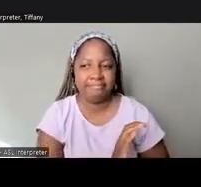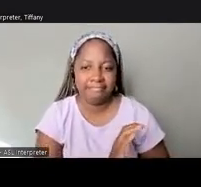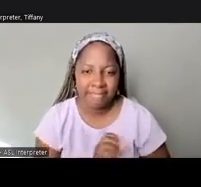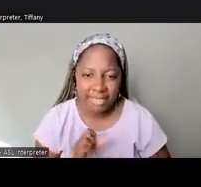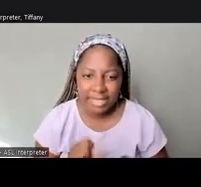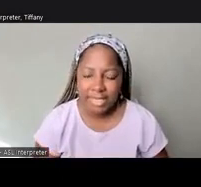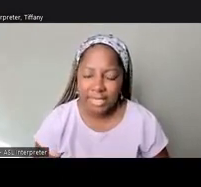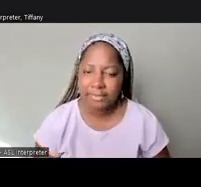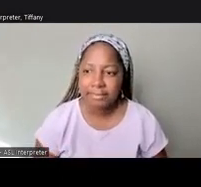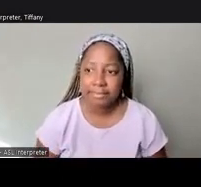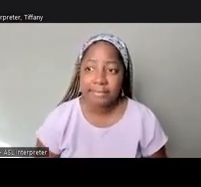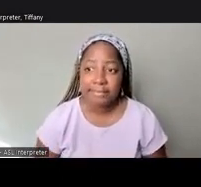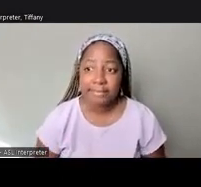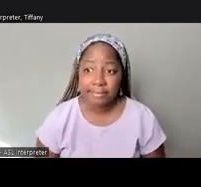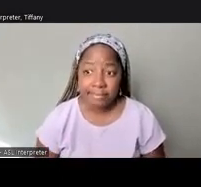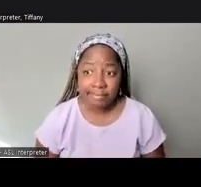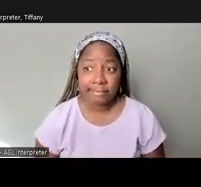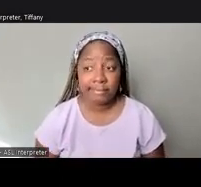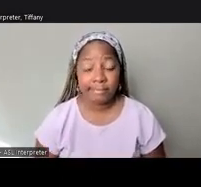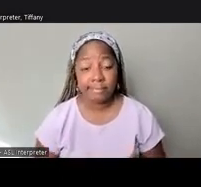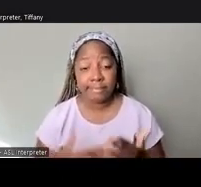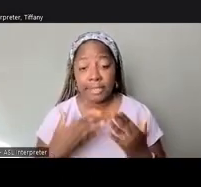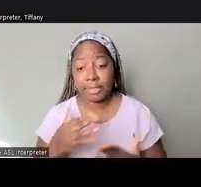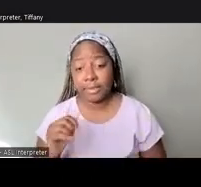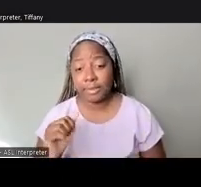Thanks so much for sharing that, Alondra.